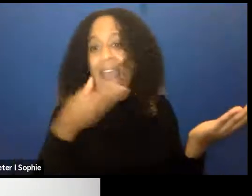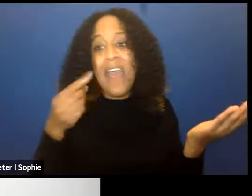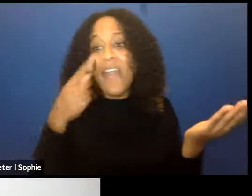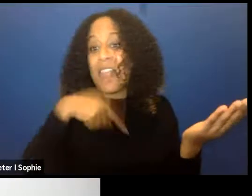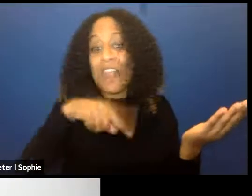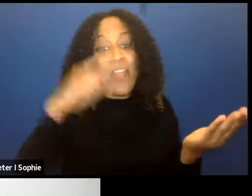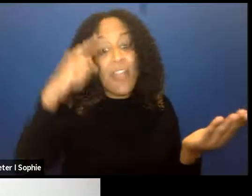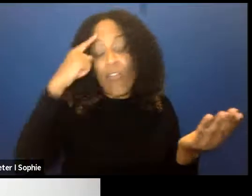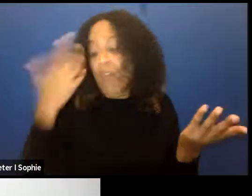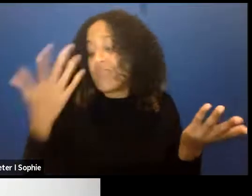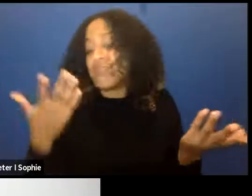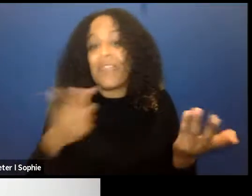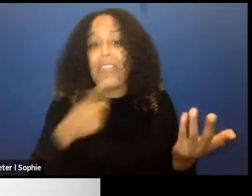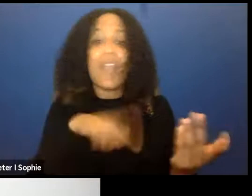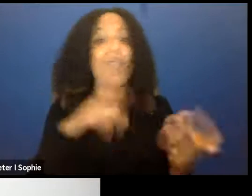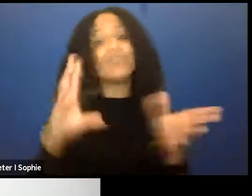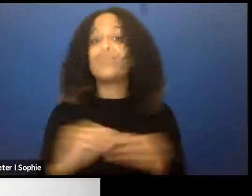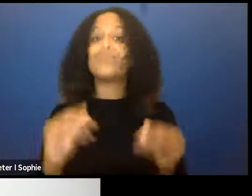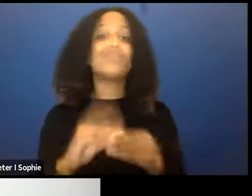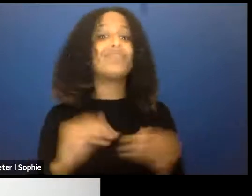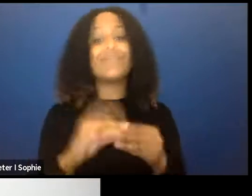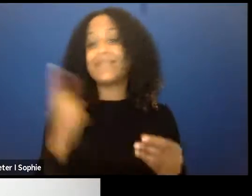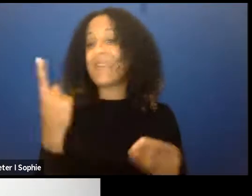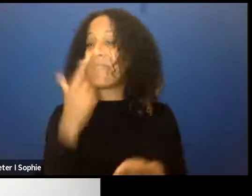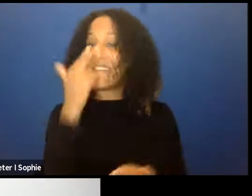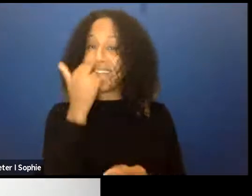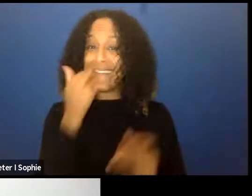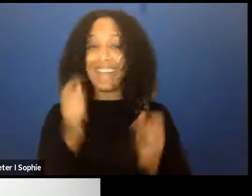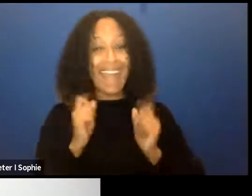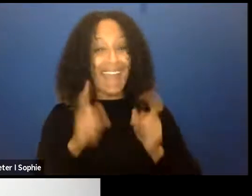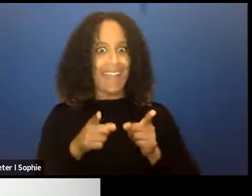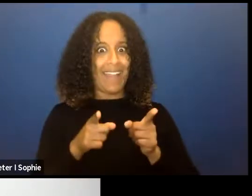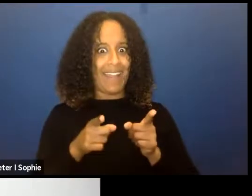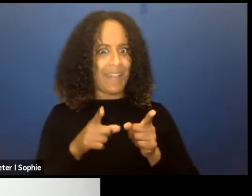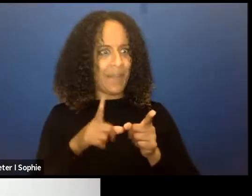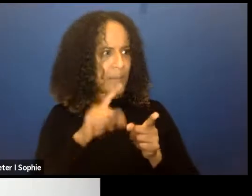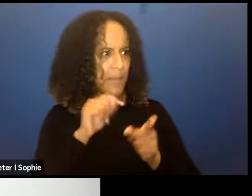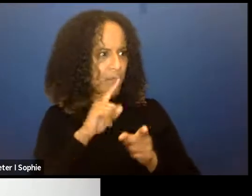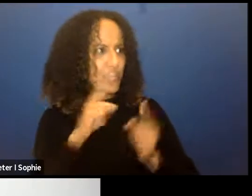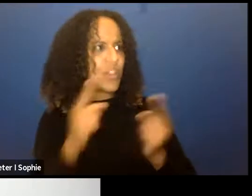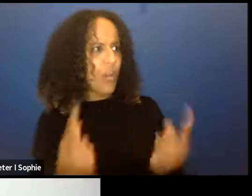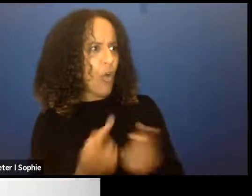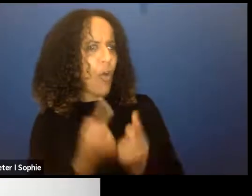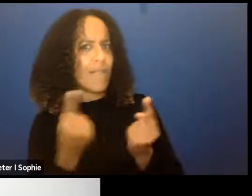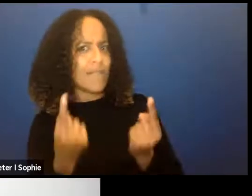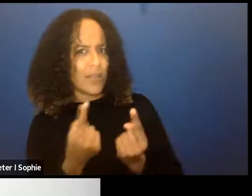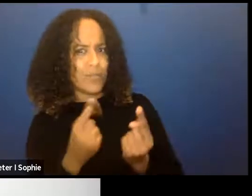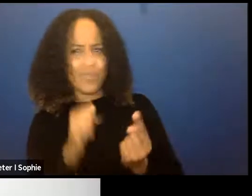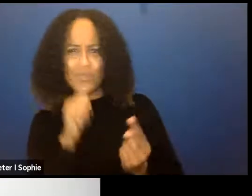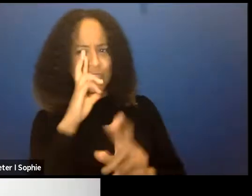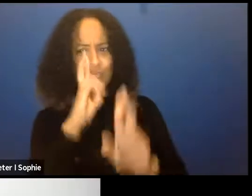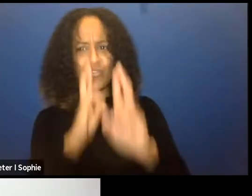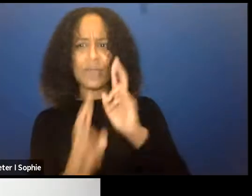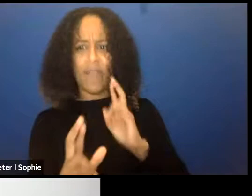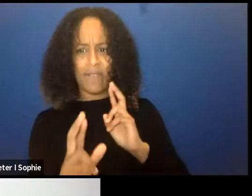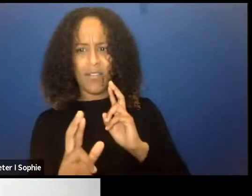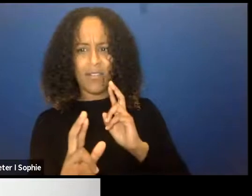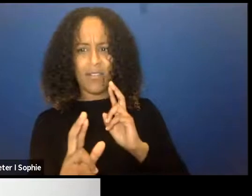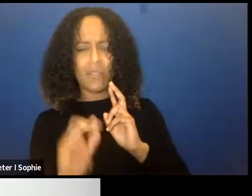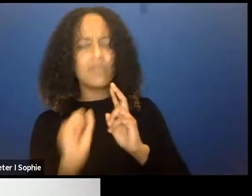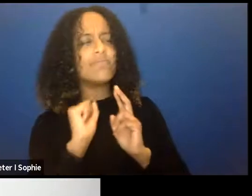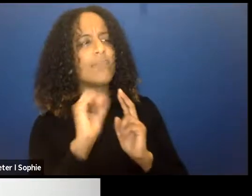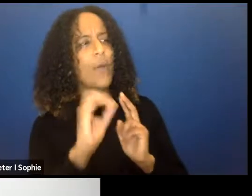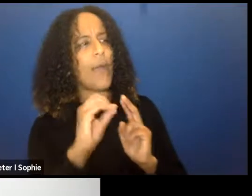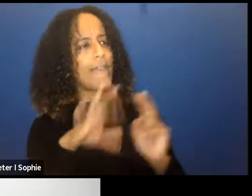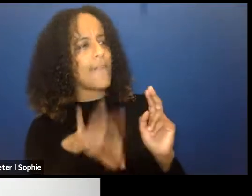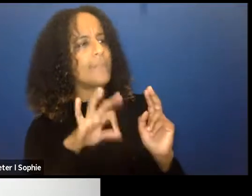that they were just kind of saying something funny, but it wasn't. It was harmful and it was disrespectful. So I found that I